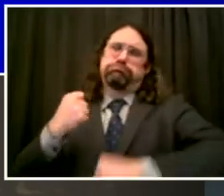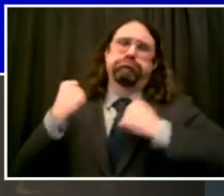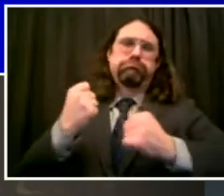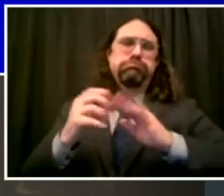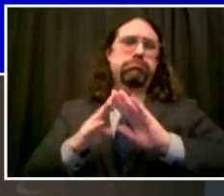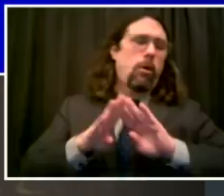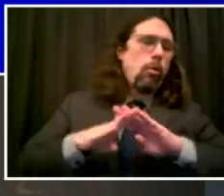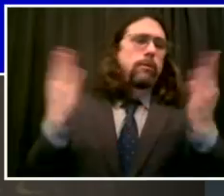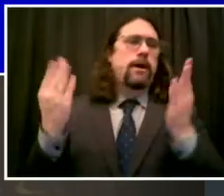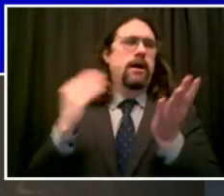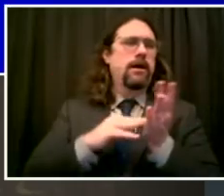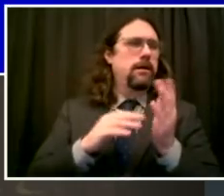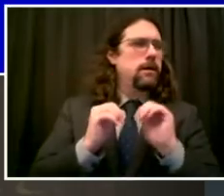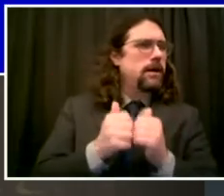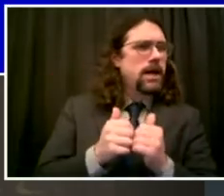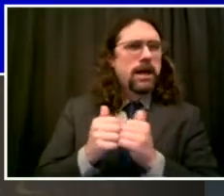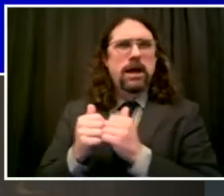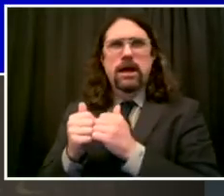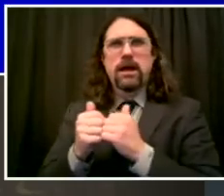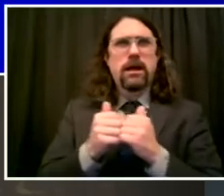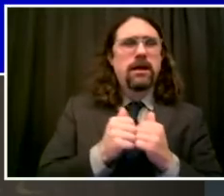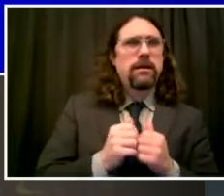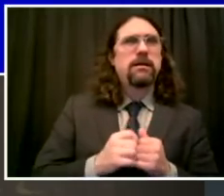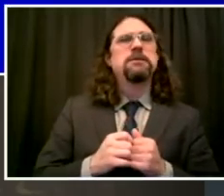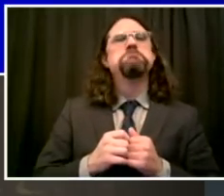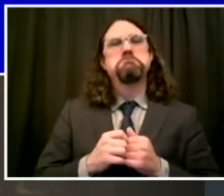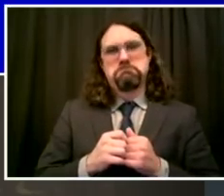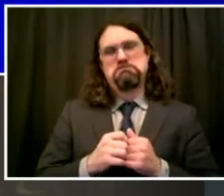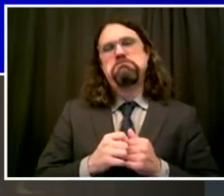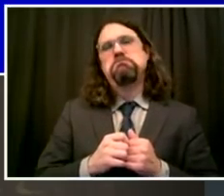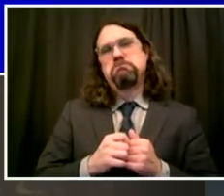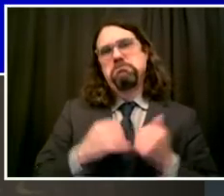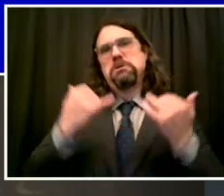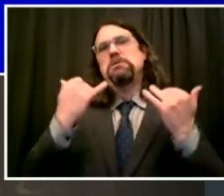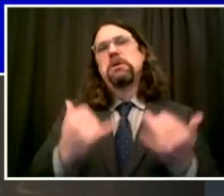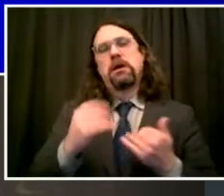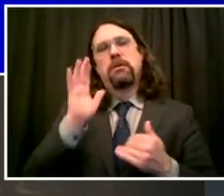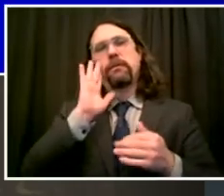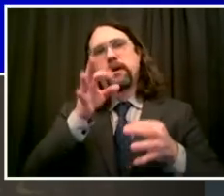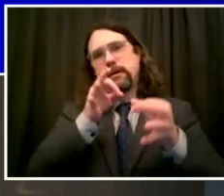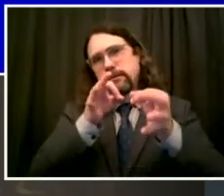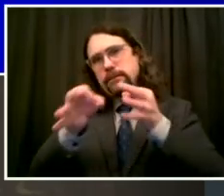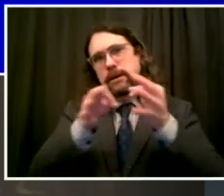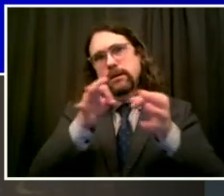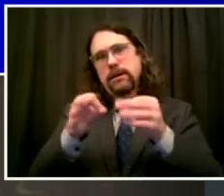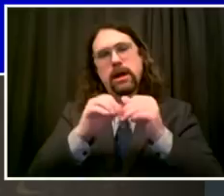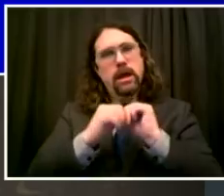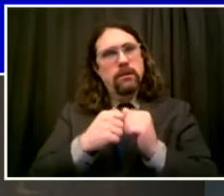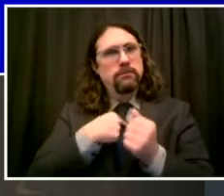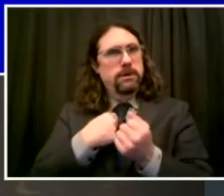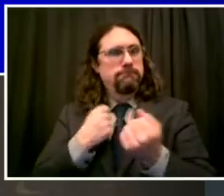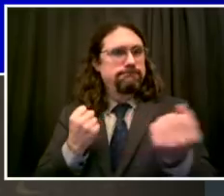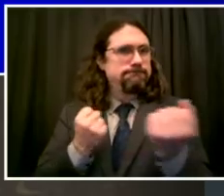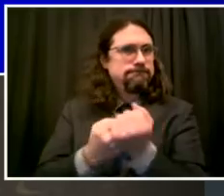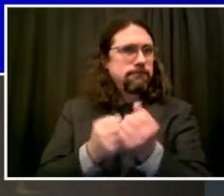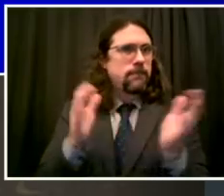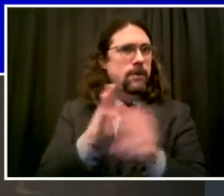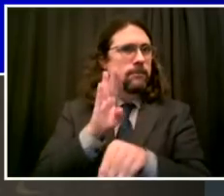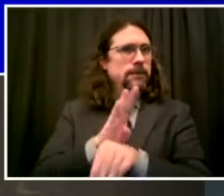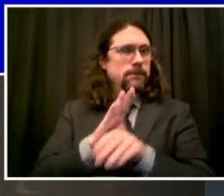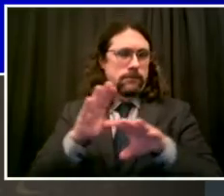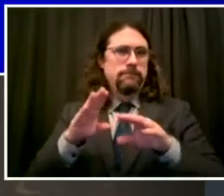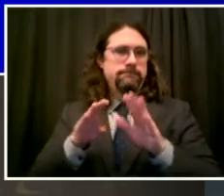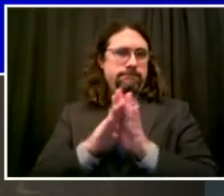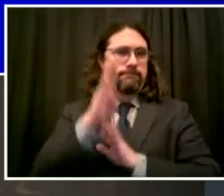the new approach we're going to take to small business in this unprecedented time. First of all, I